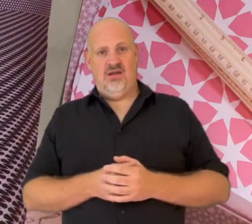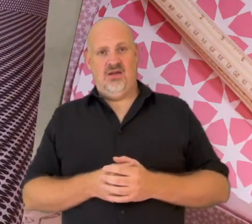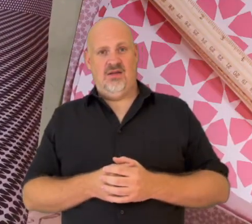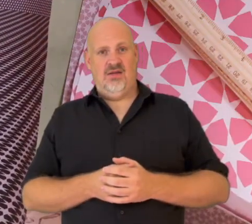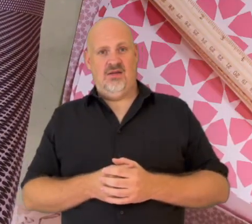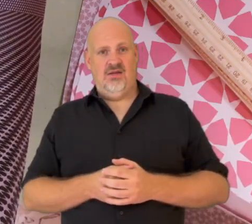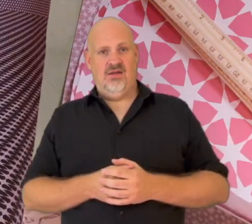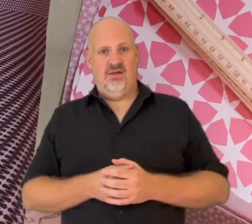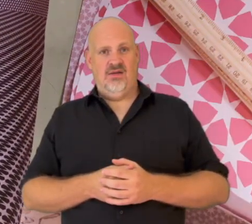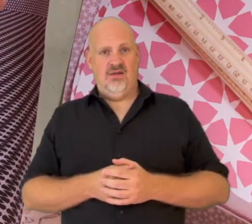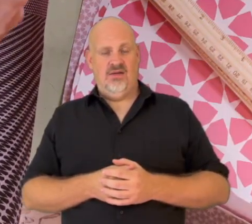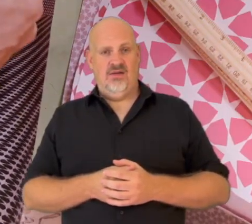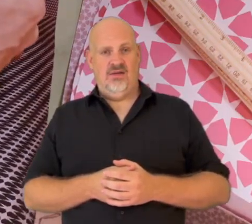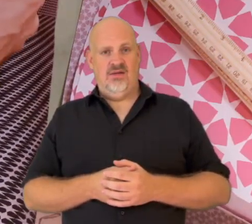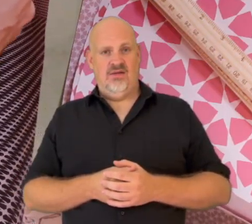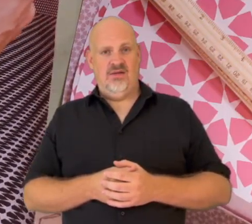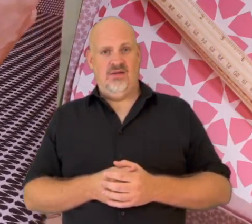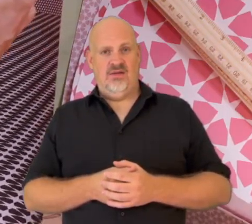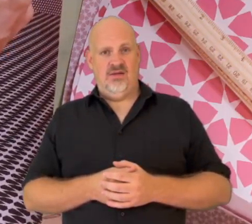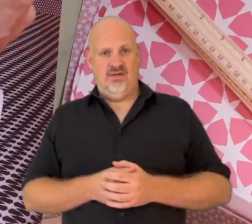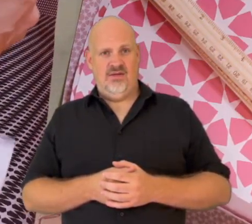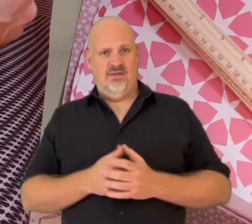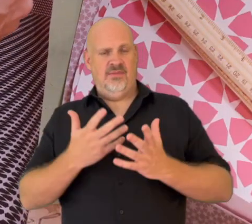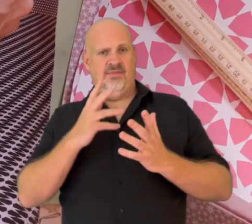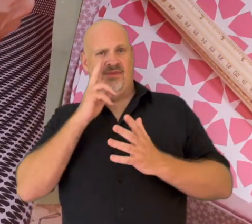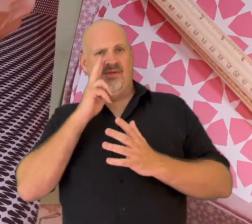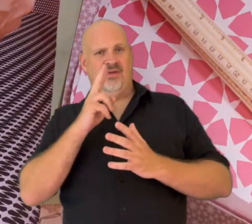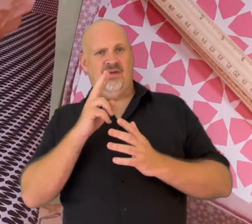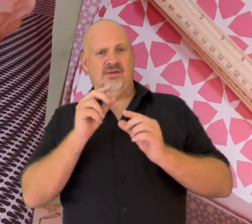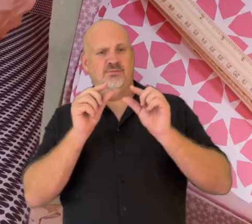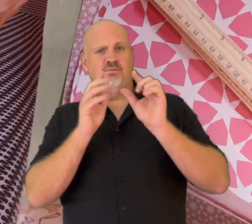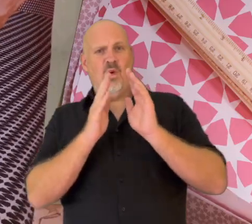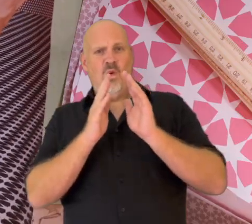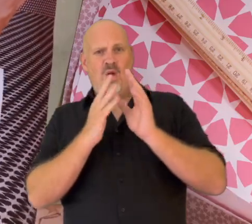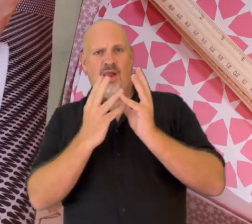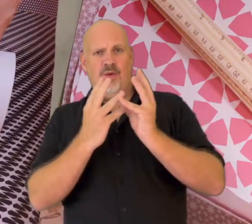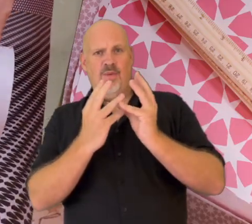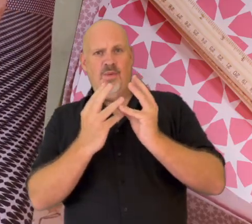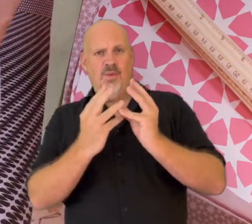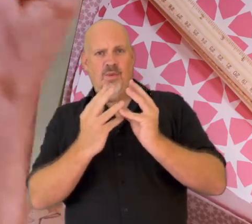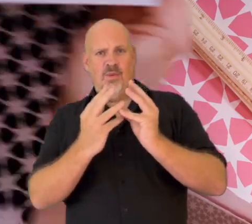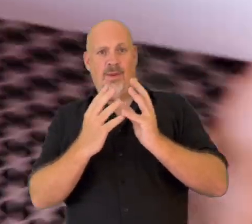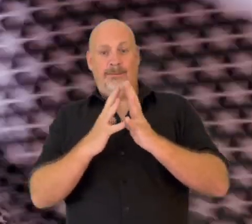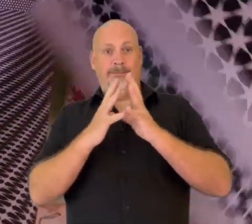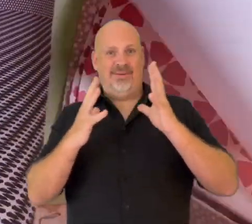And in a way, the small patterns recede and the big patterns become foreground.